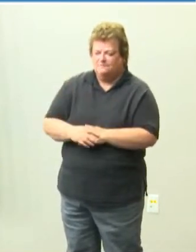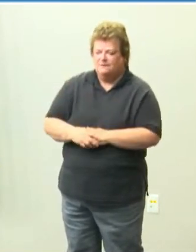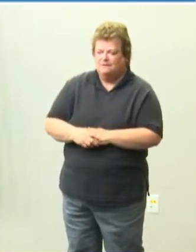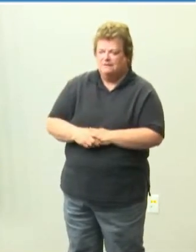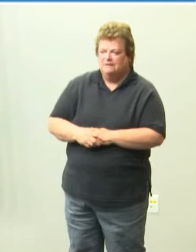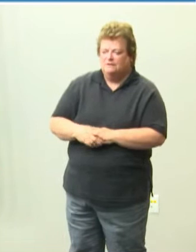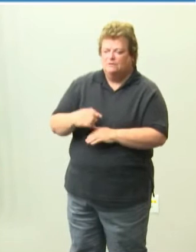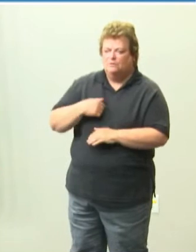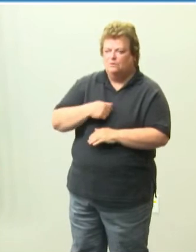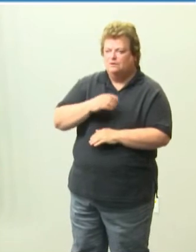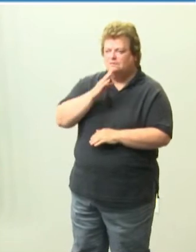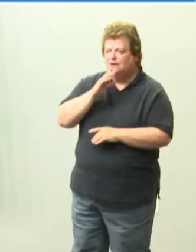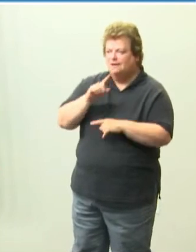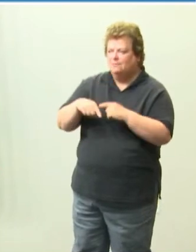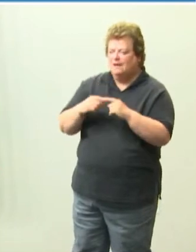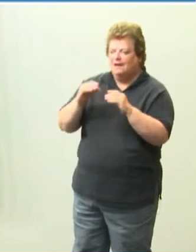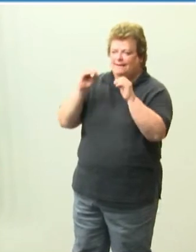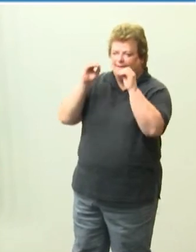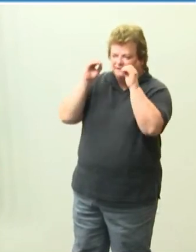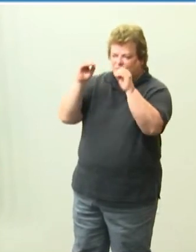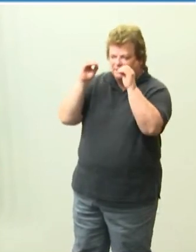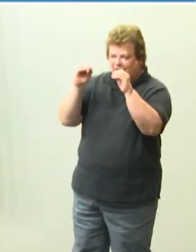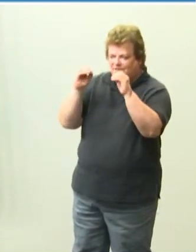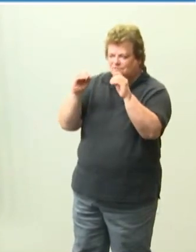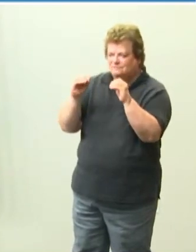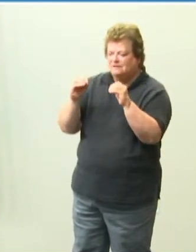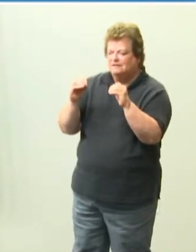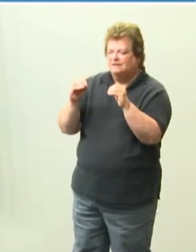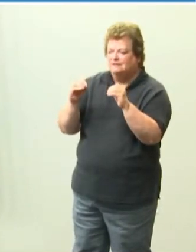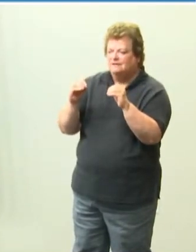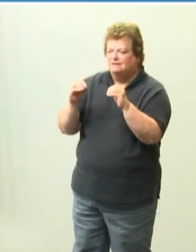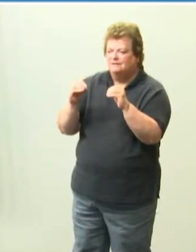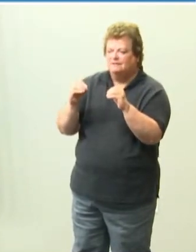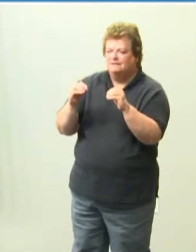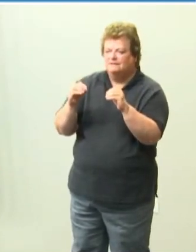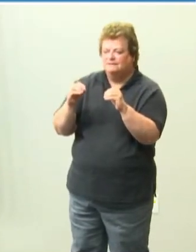We're talking about education as being our first